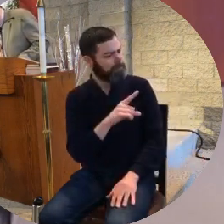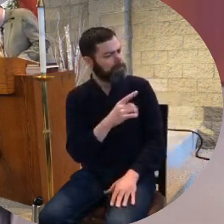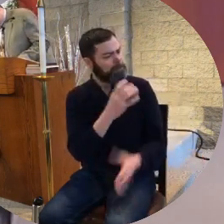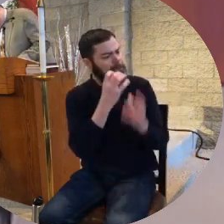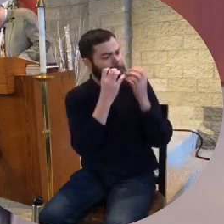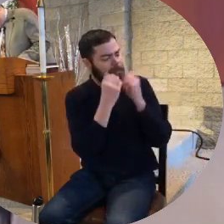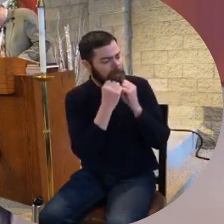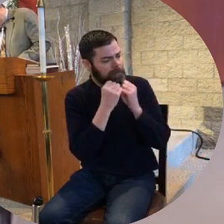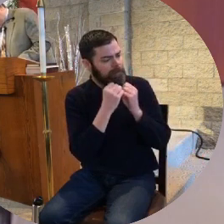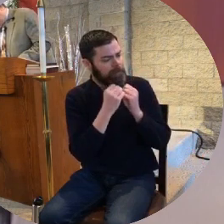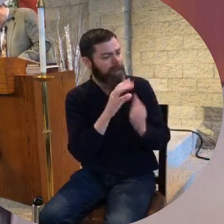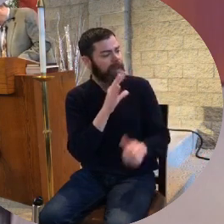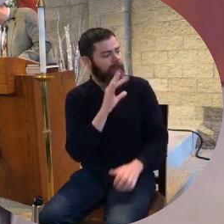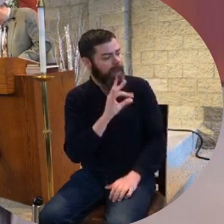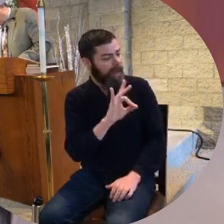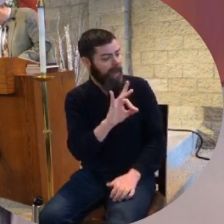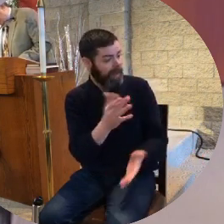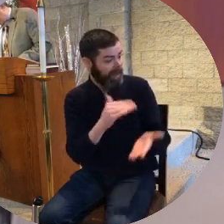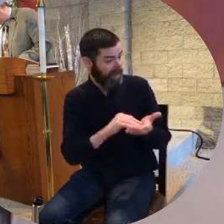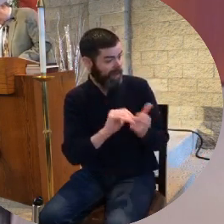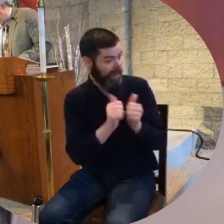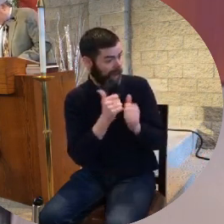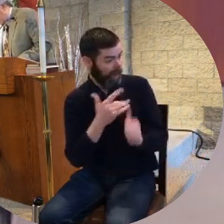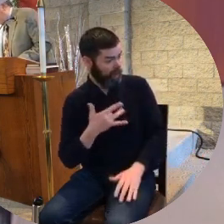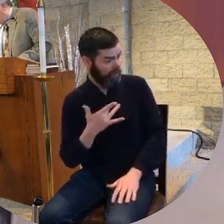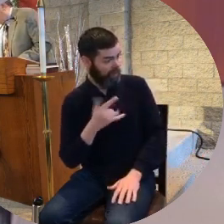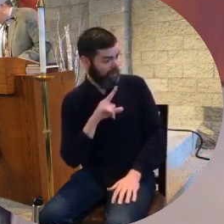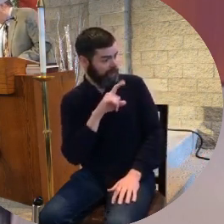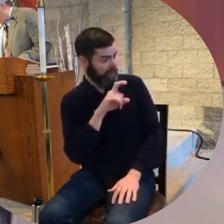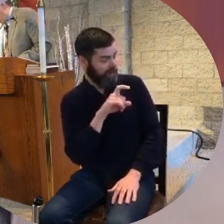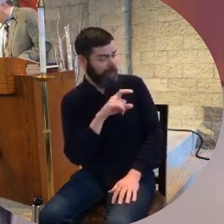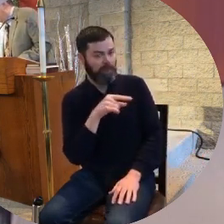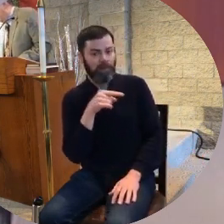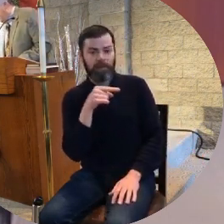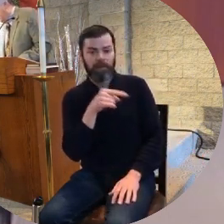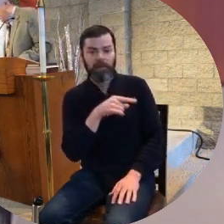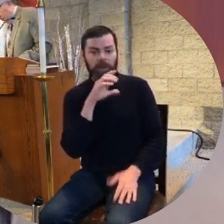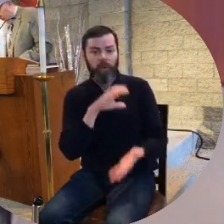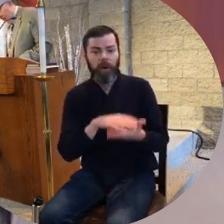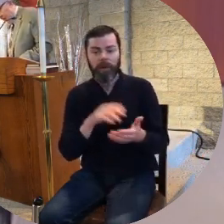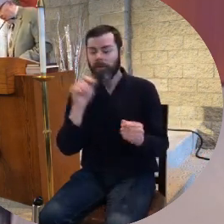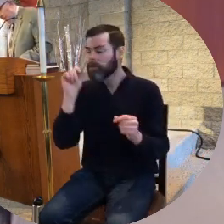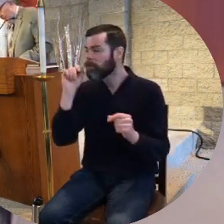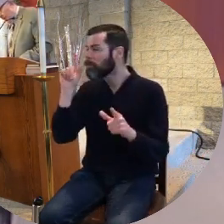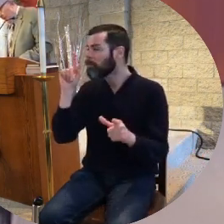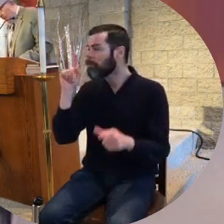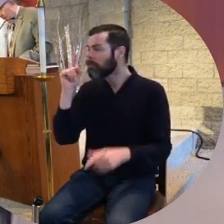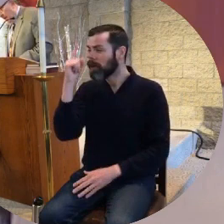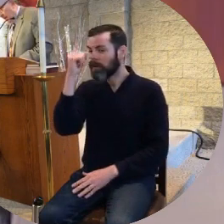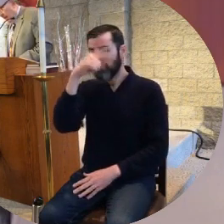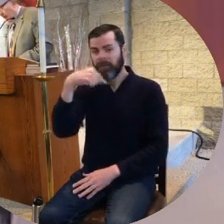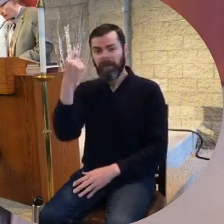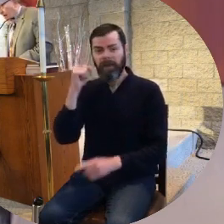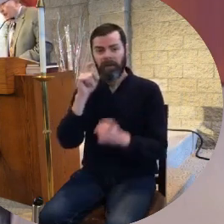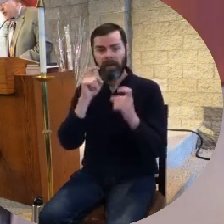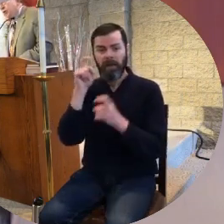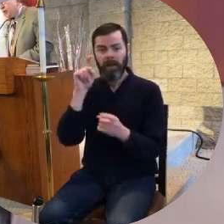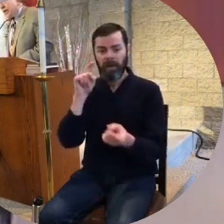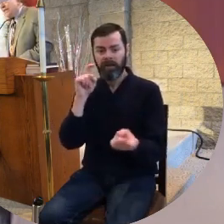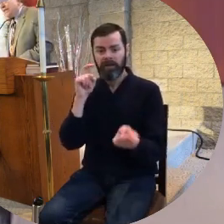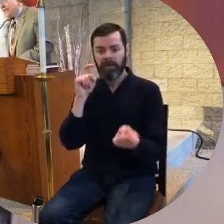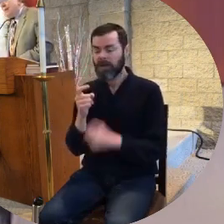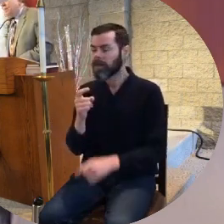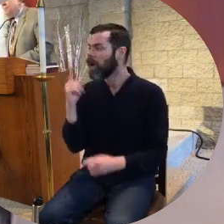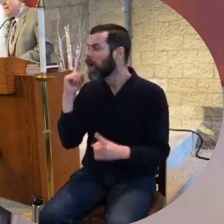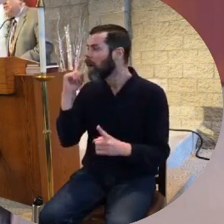Her eyes slowly opened, and her expression suddenly changed. "Are you